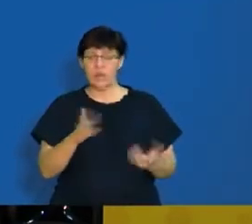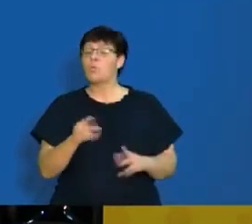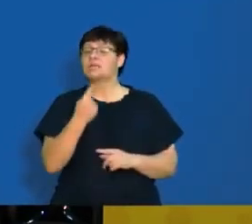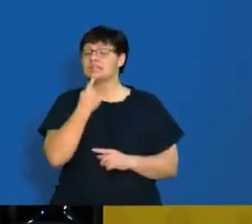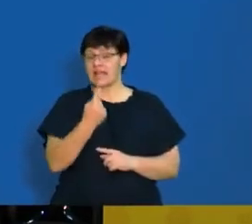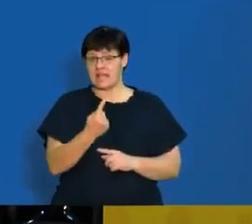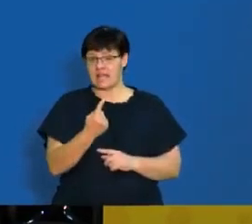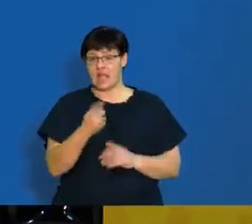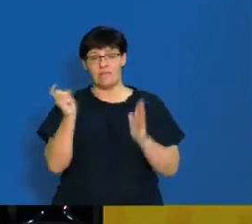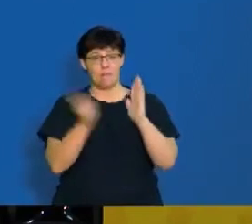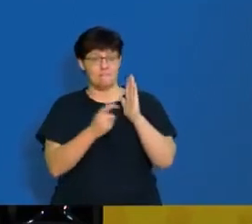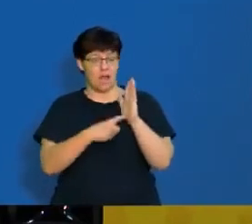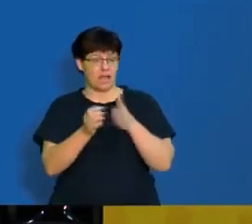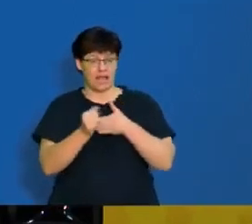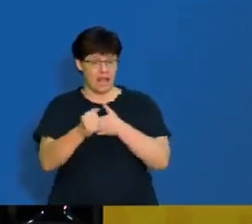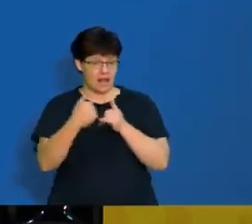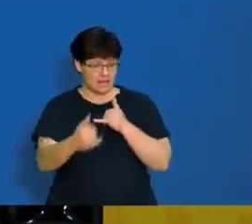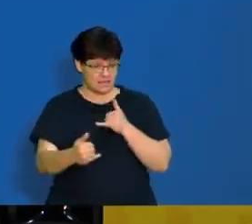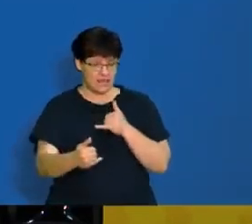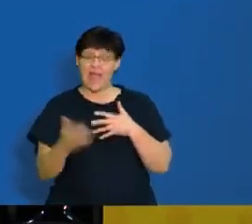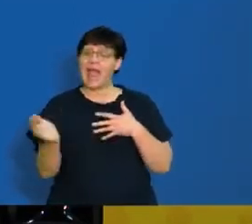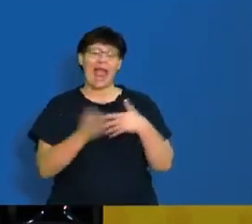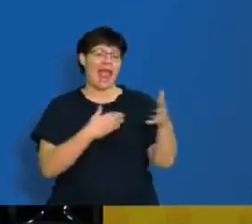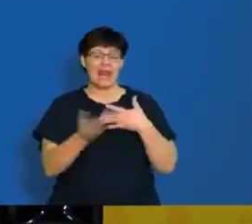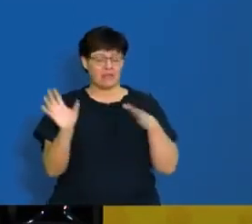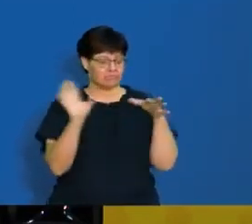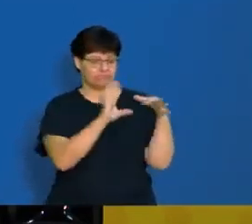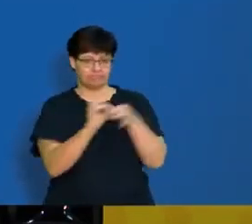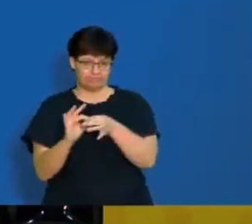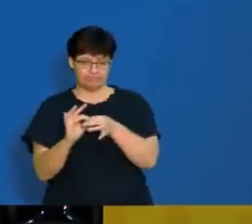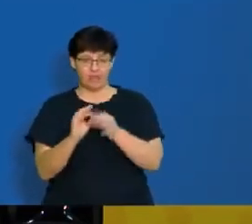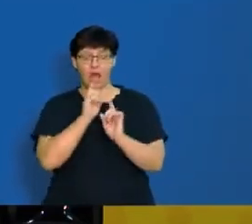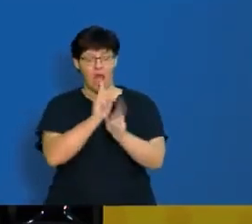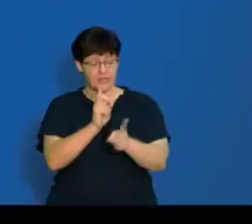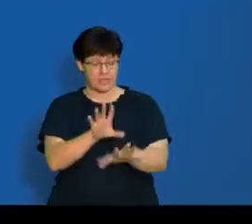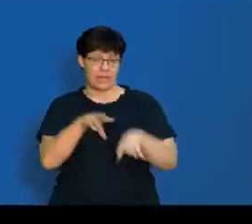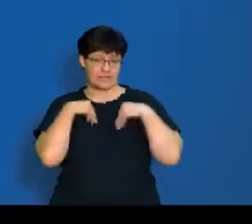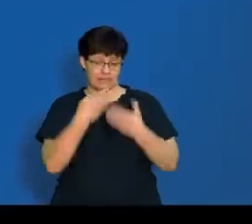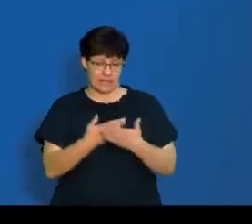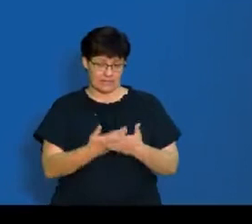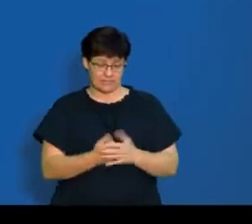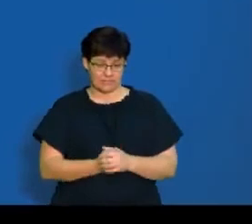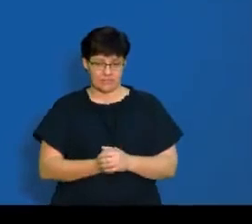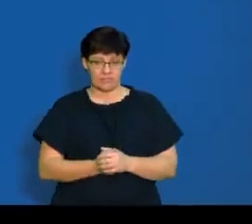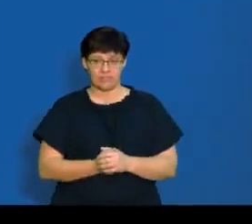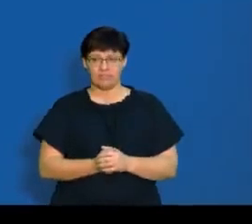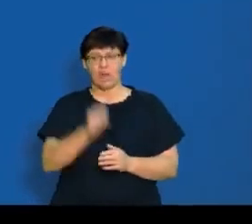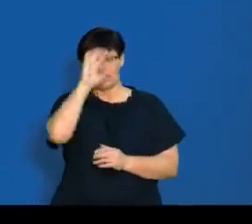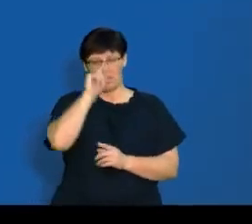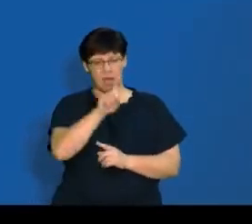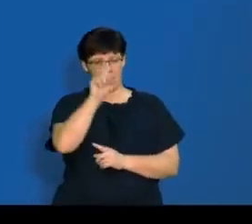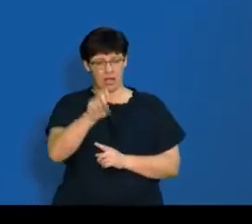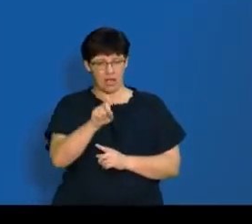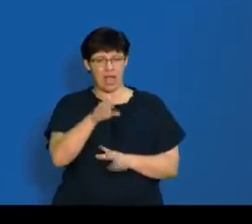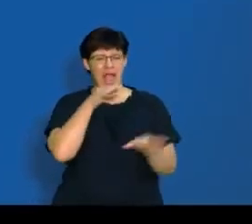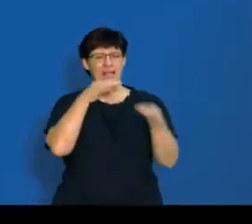say in the marking guidelines is that any relevant answer is acceptable. Okay, so you remember this question,